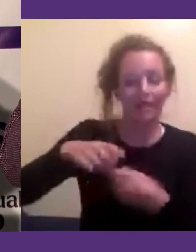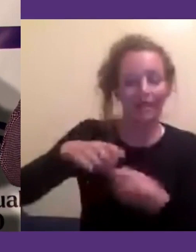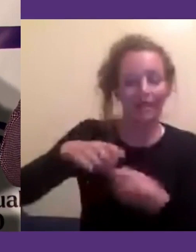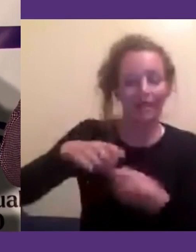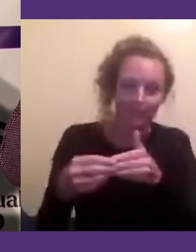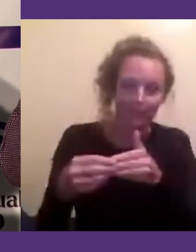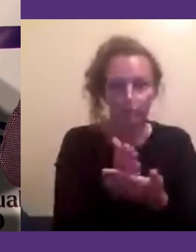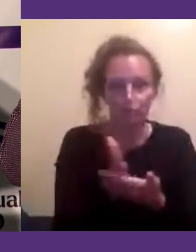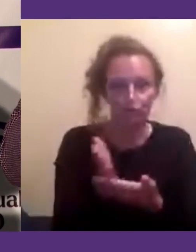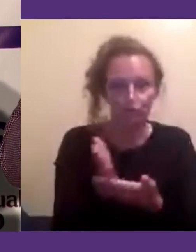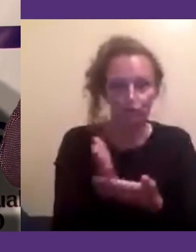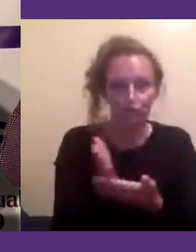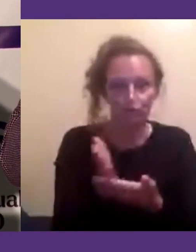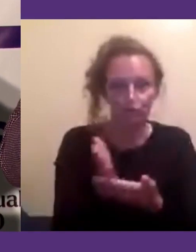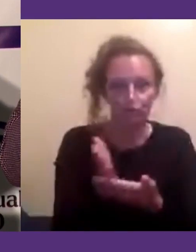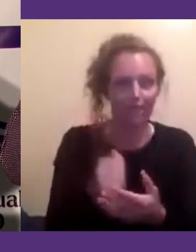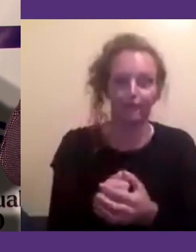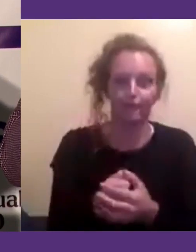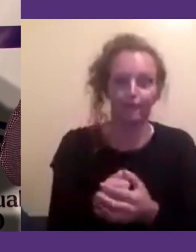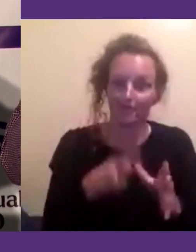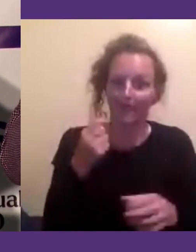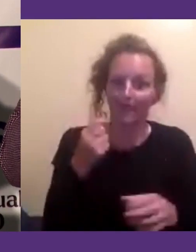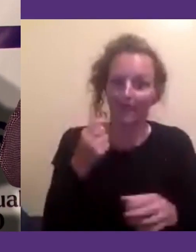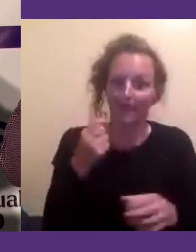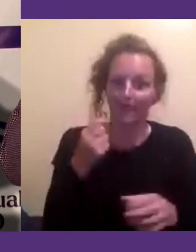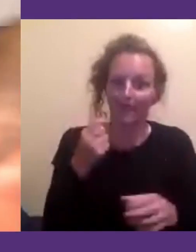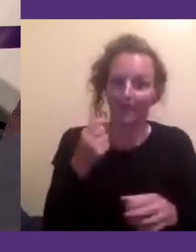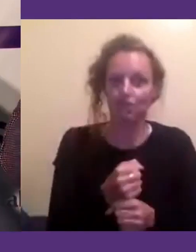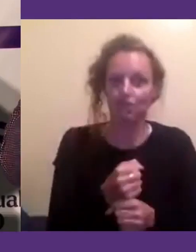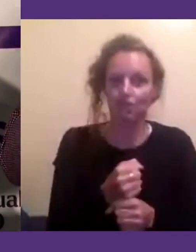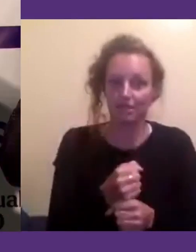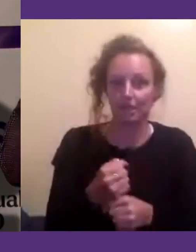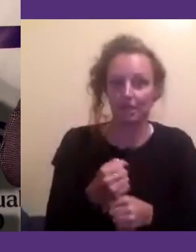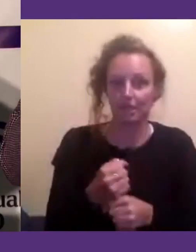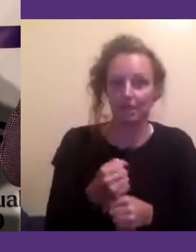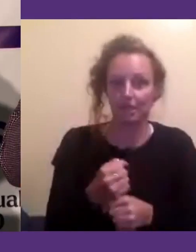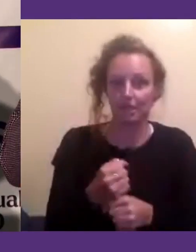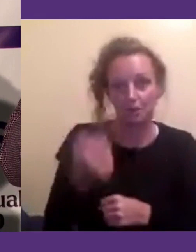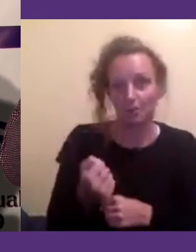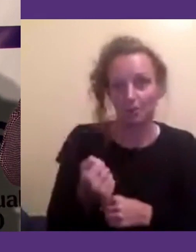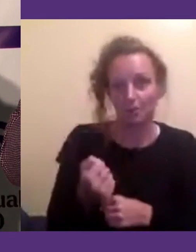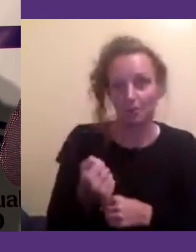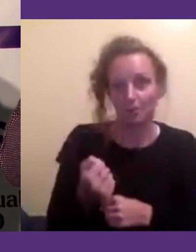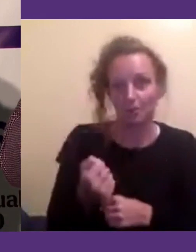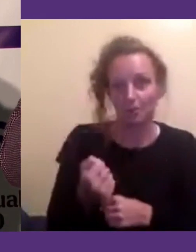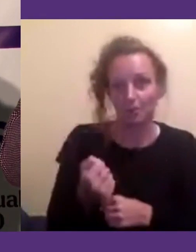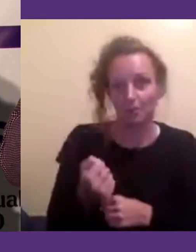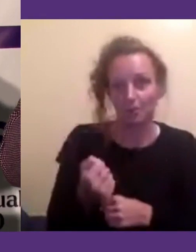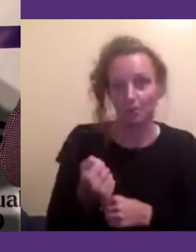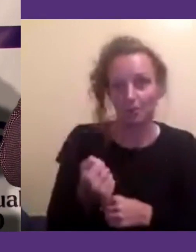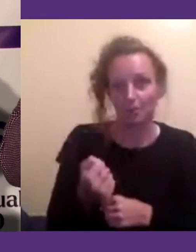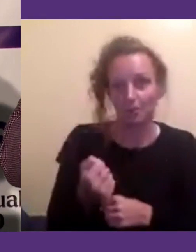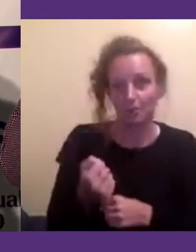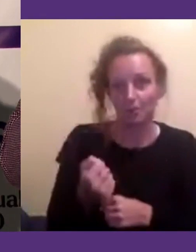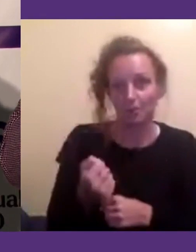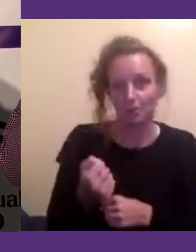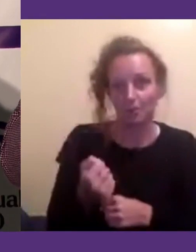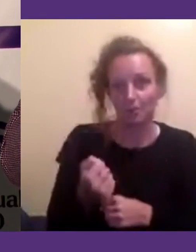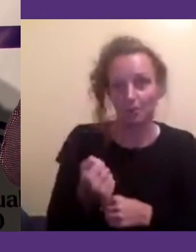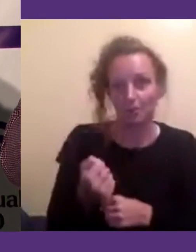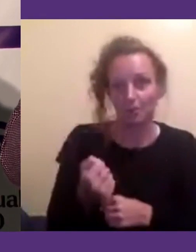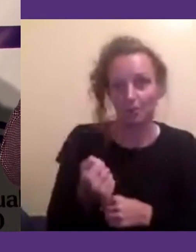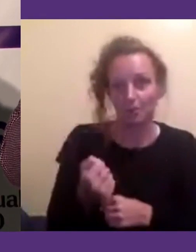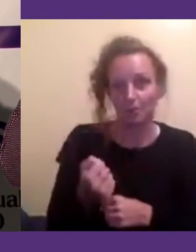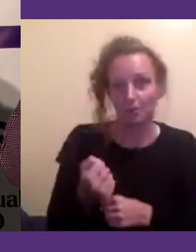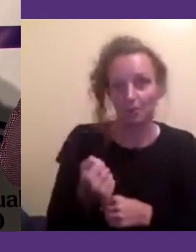of disability within our team, we're able to kind of confidently help them on that process. I think just picking up on your